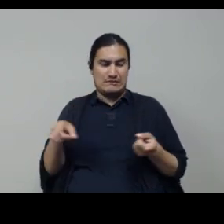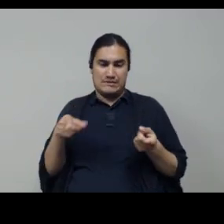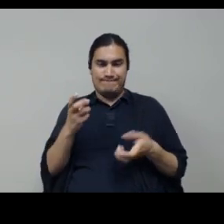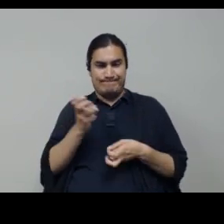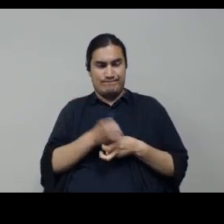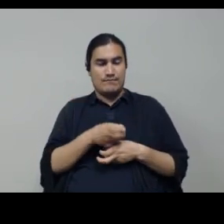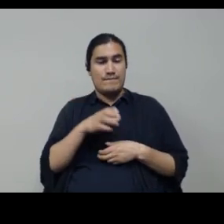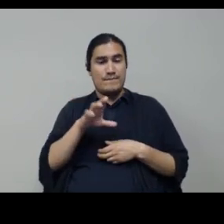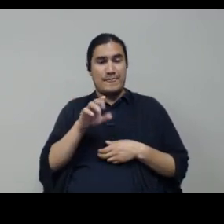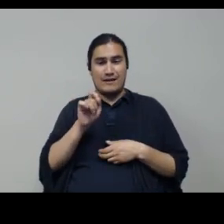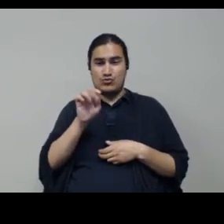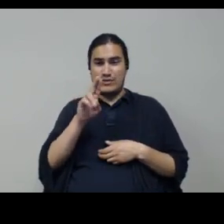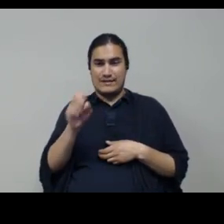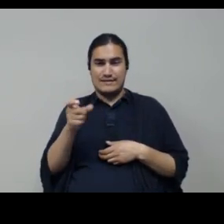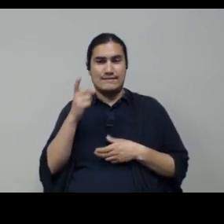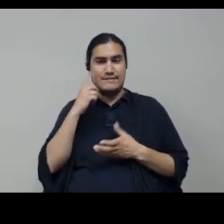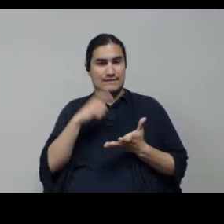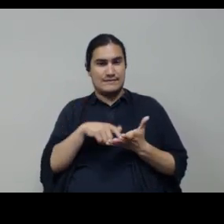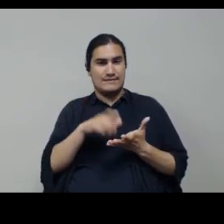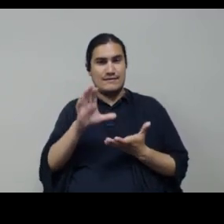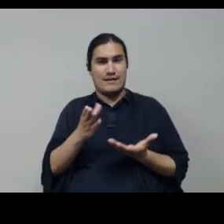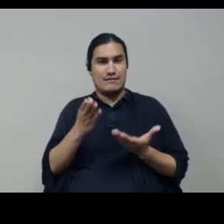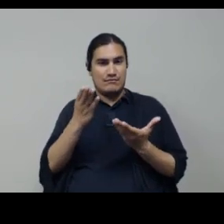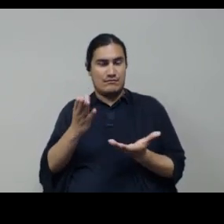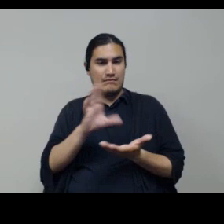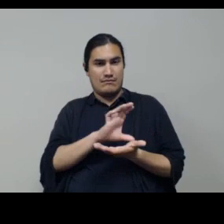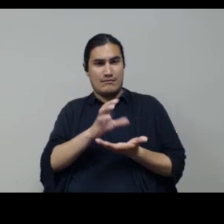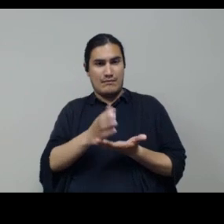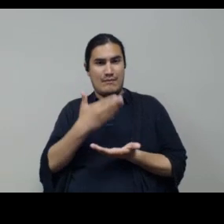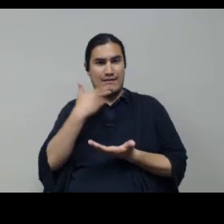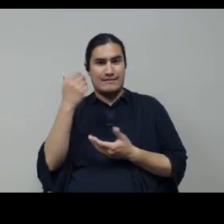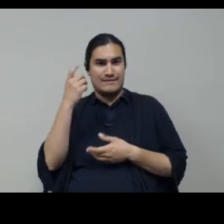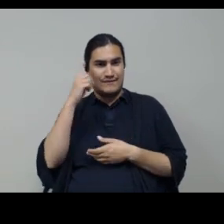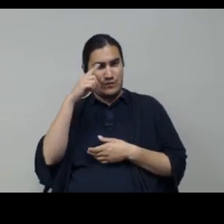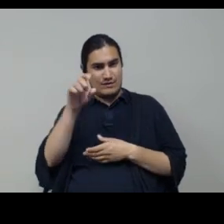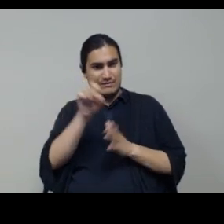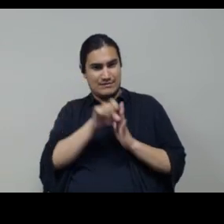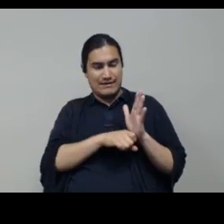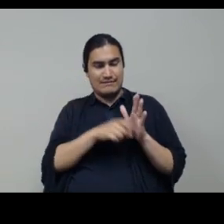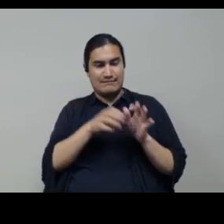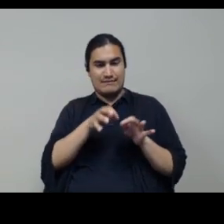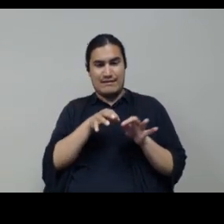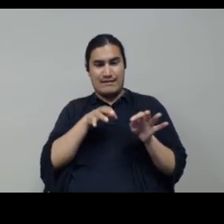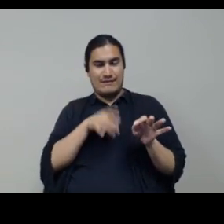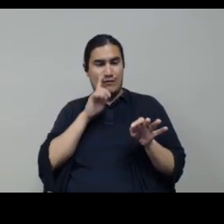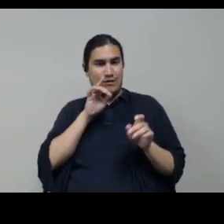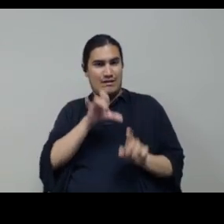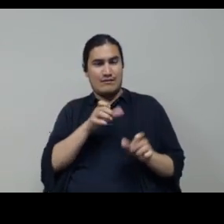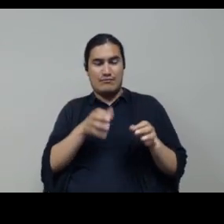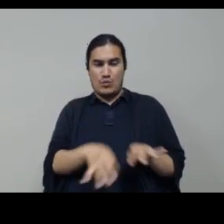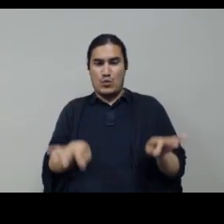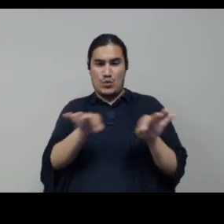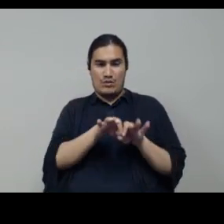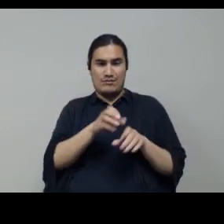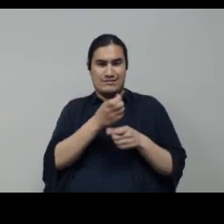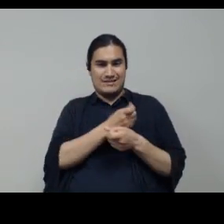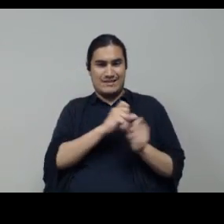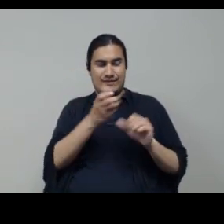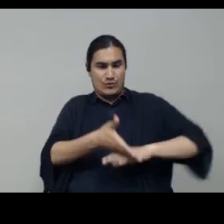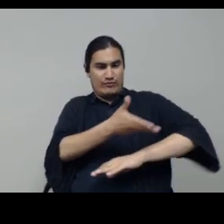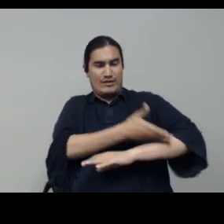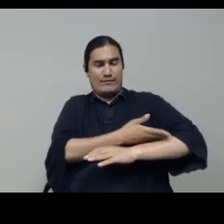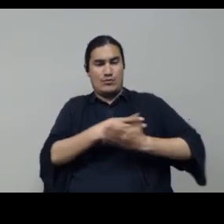Caltrans has determined the requested supplemental funds are in the best interest of the state to avoid delays in implementing this important safety improvement project and to avoid